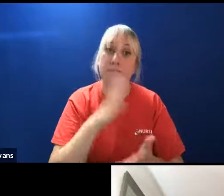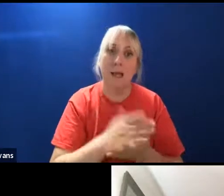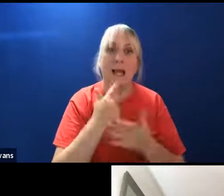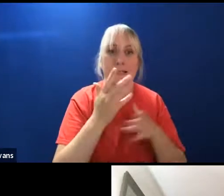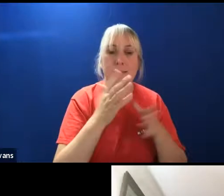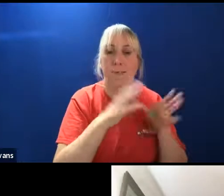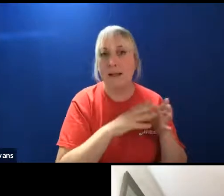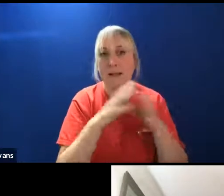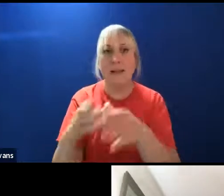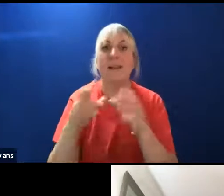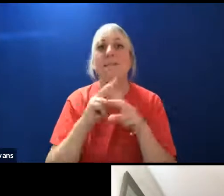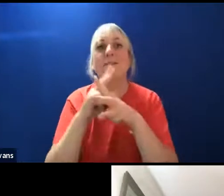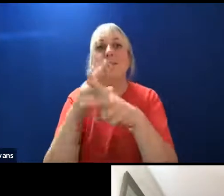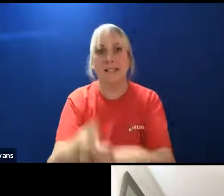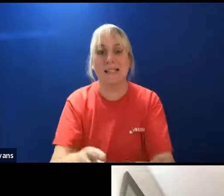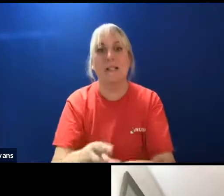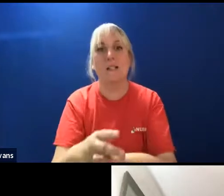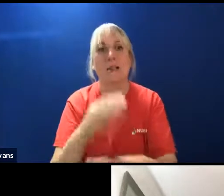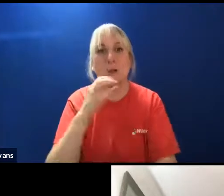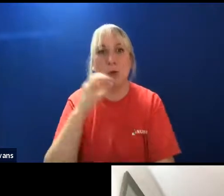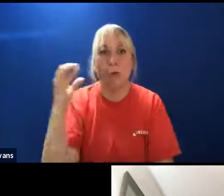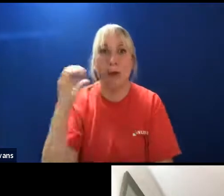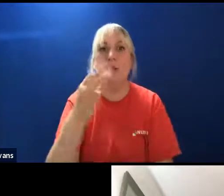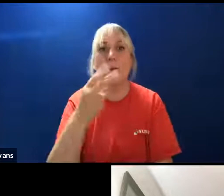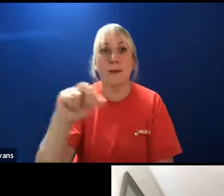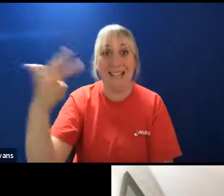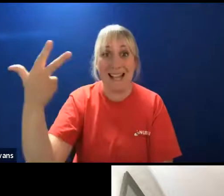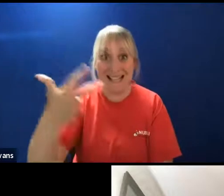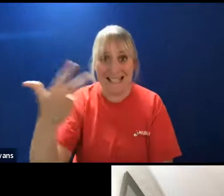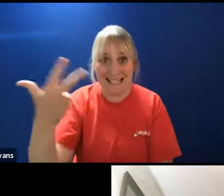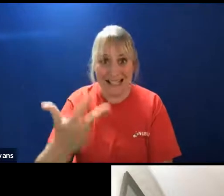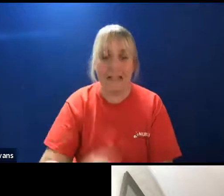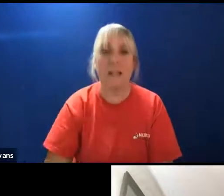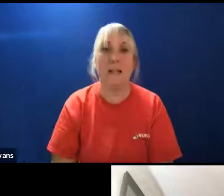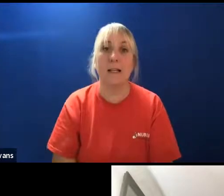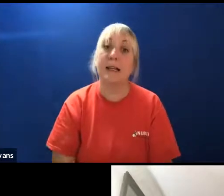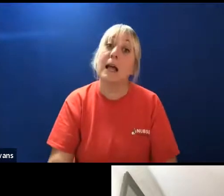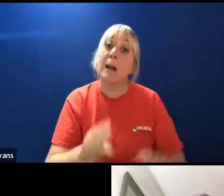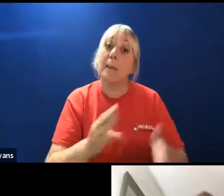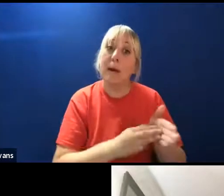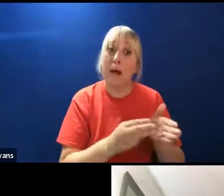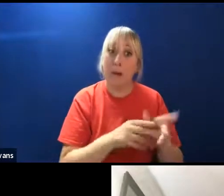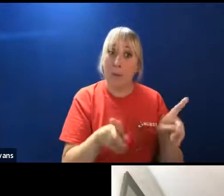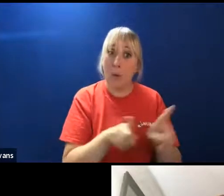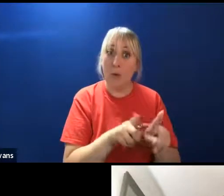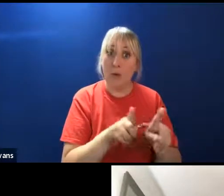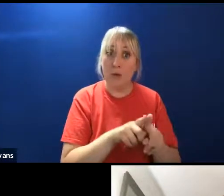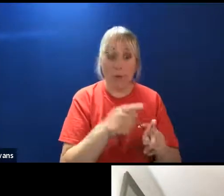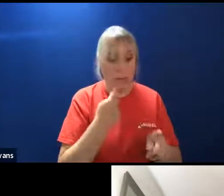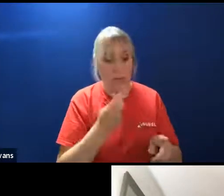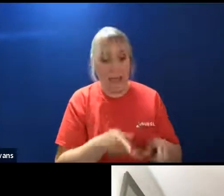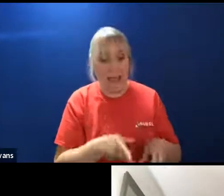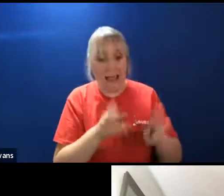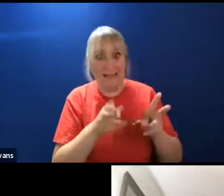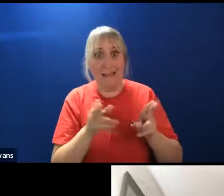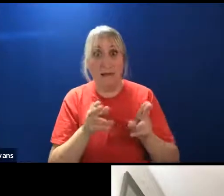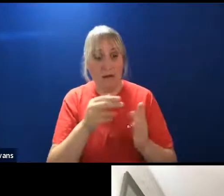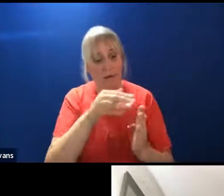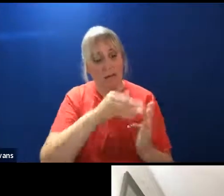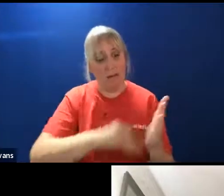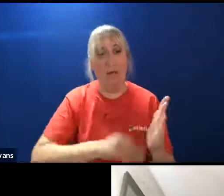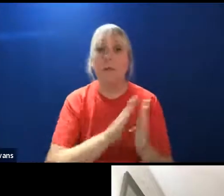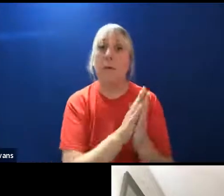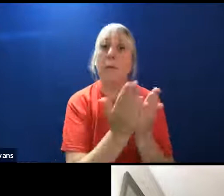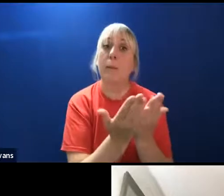in 2018 as well. But in addition to that, Malcolm is one of the editors of the book I mentioned